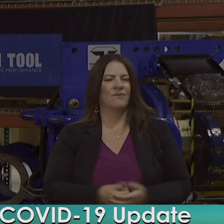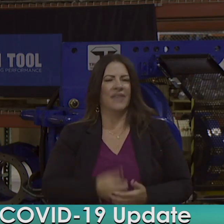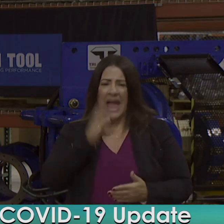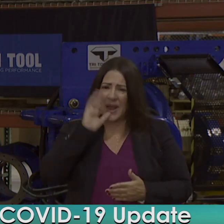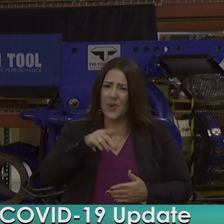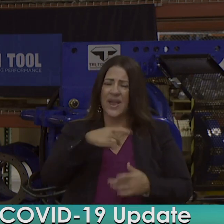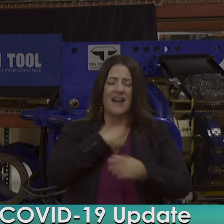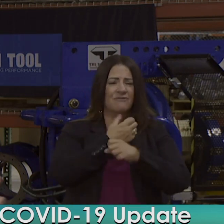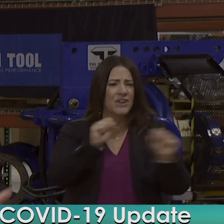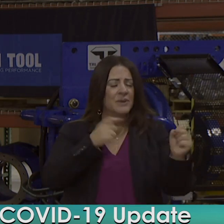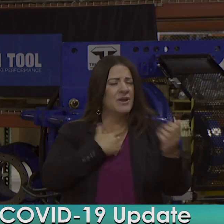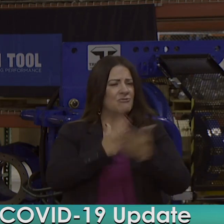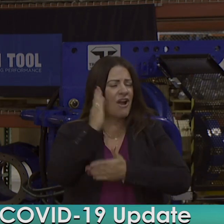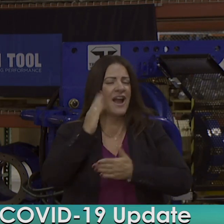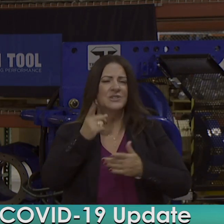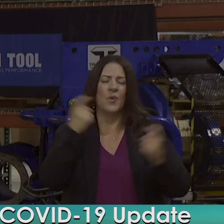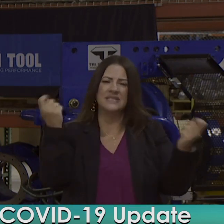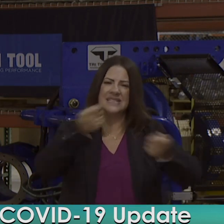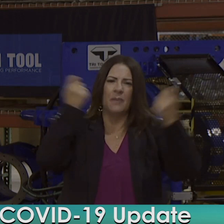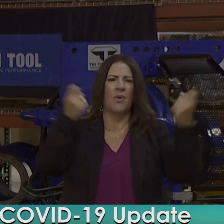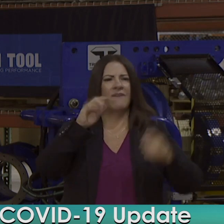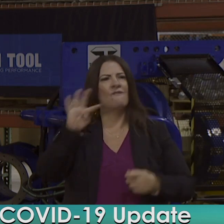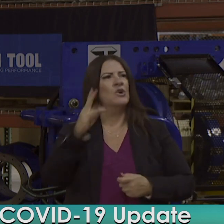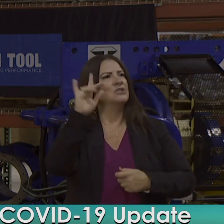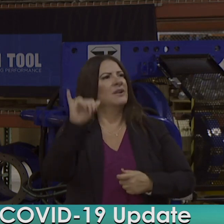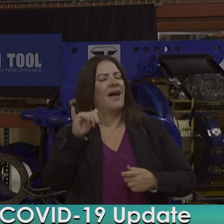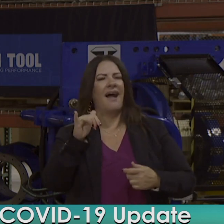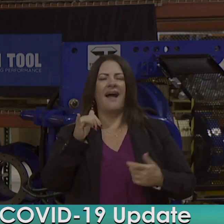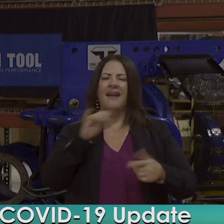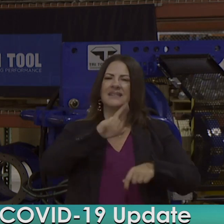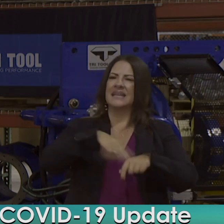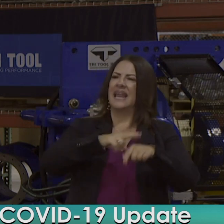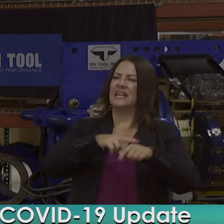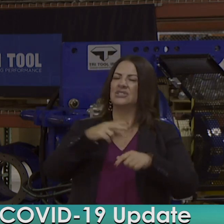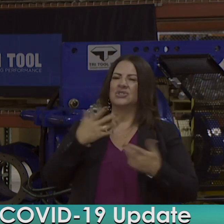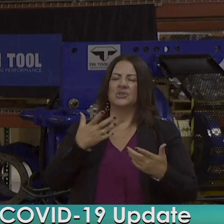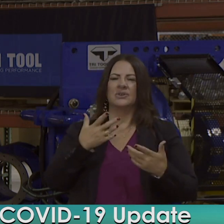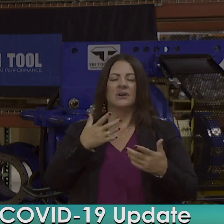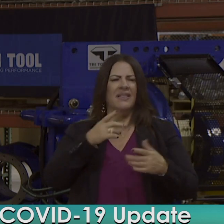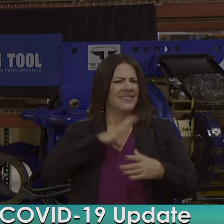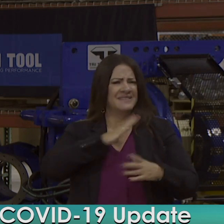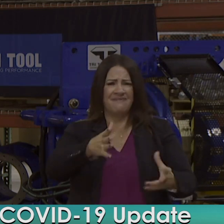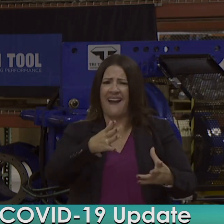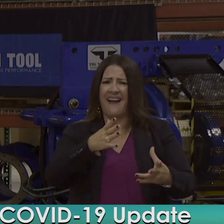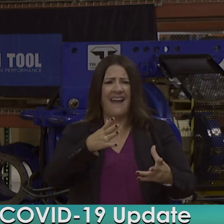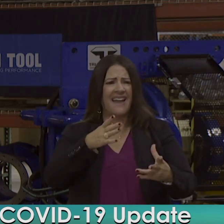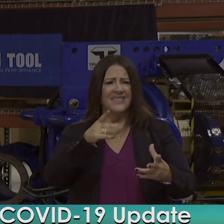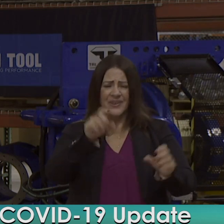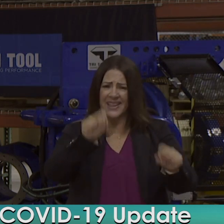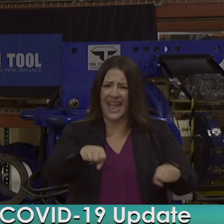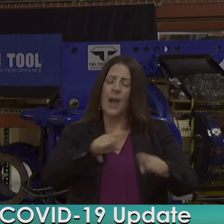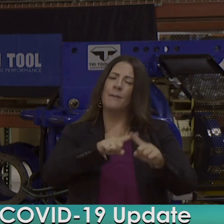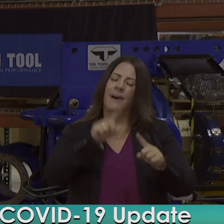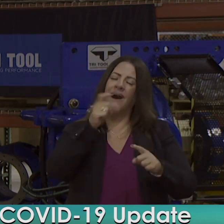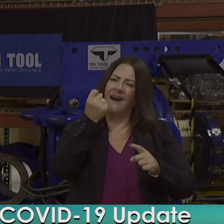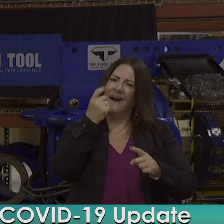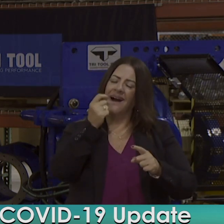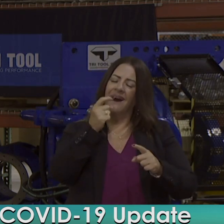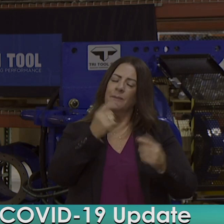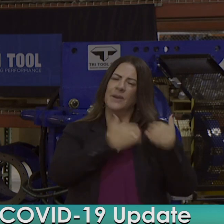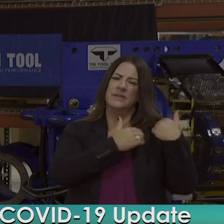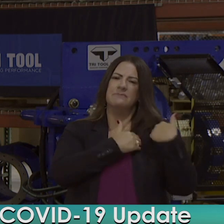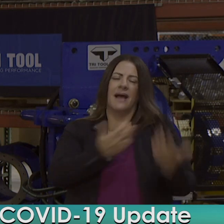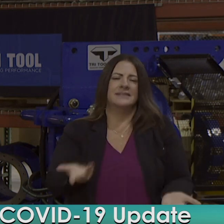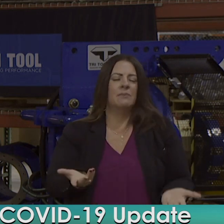freedom, and we celebrate our independence as a nation, to do so responsibly. And what so often is the